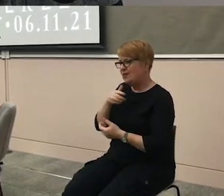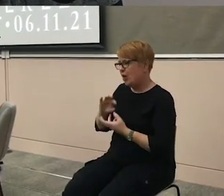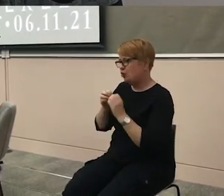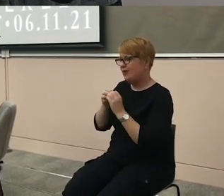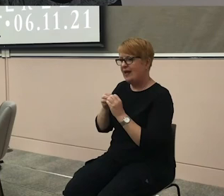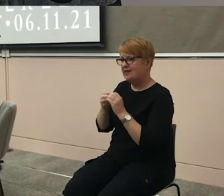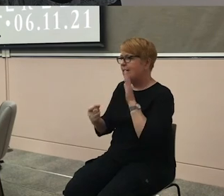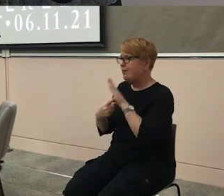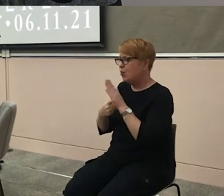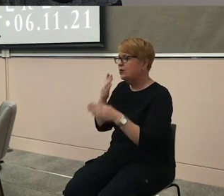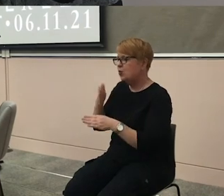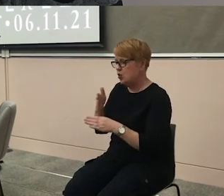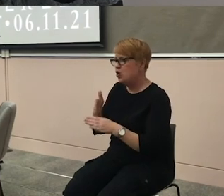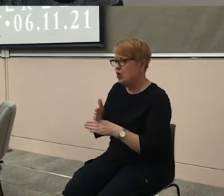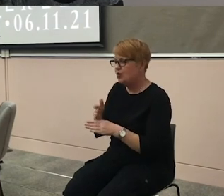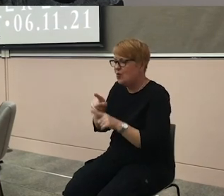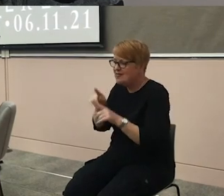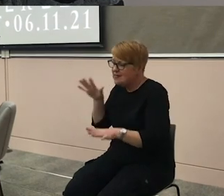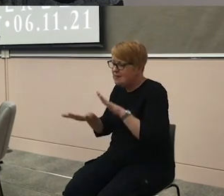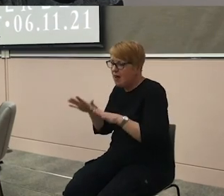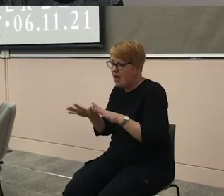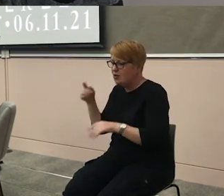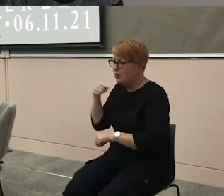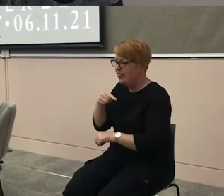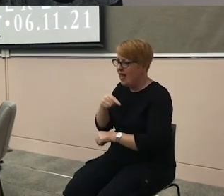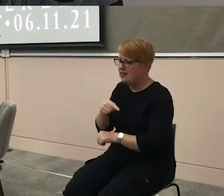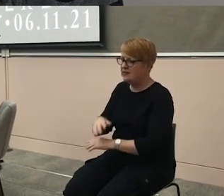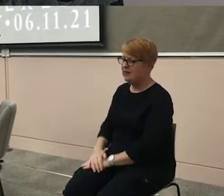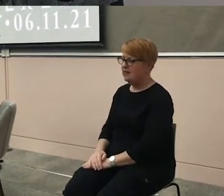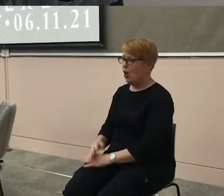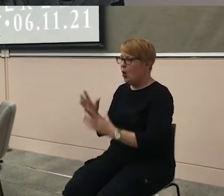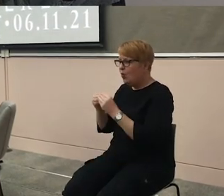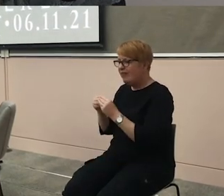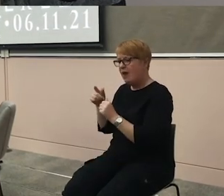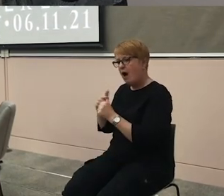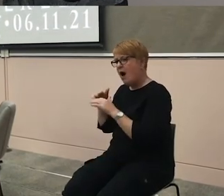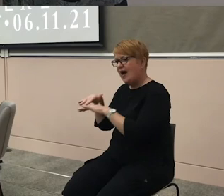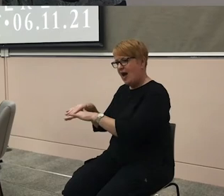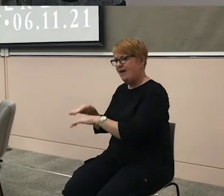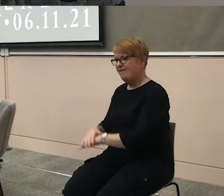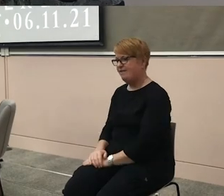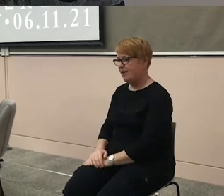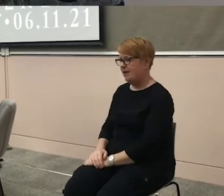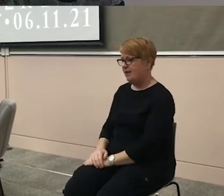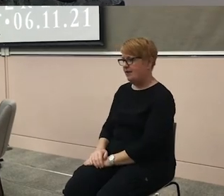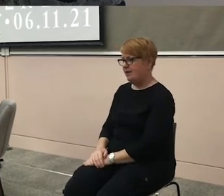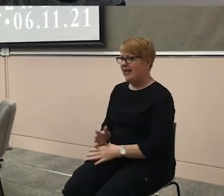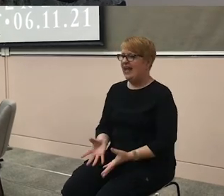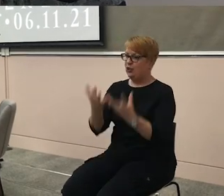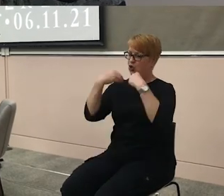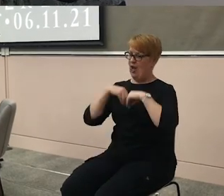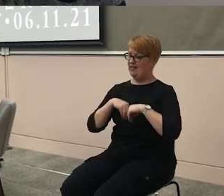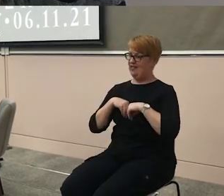really important work. So it kind of makes me think of that too, like with the archive scene, yes, you kind of like ingesting and kind of